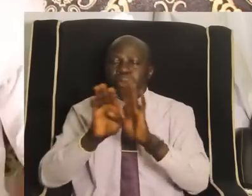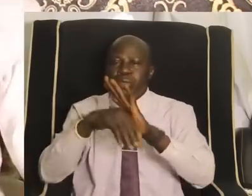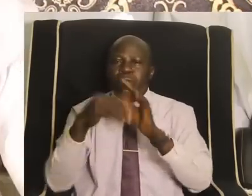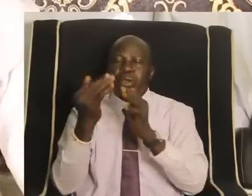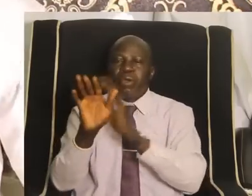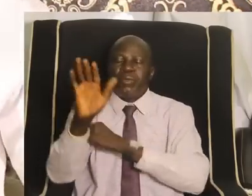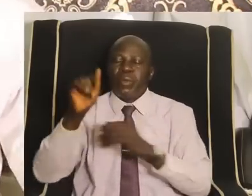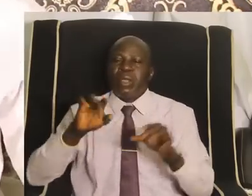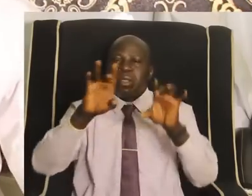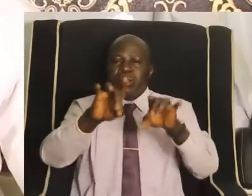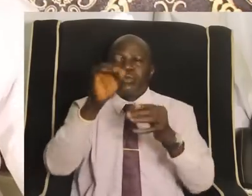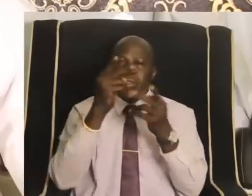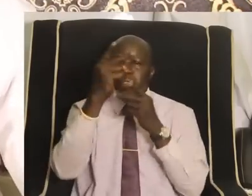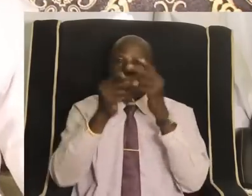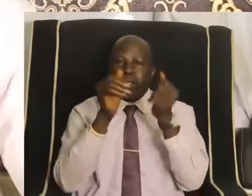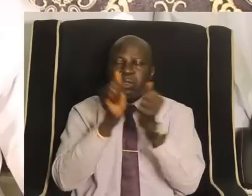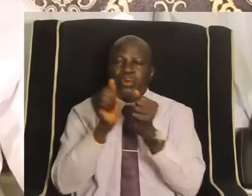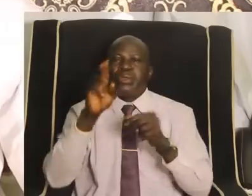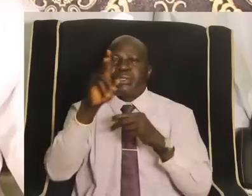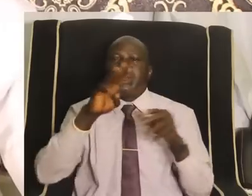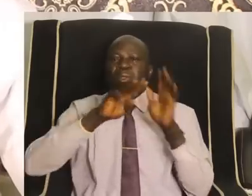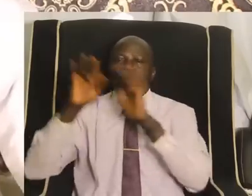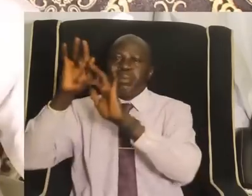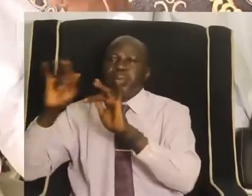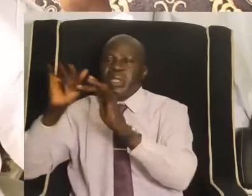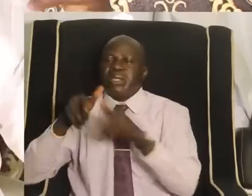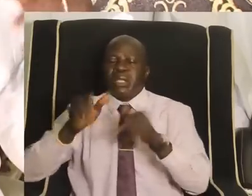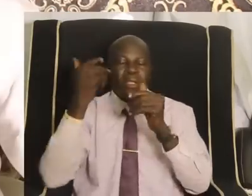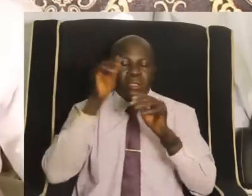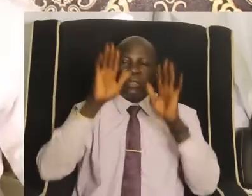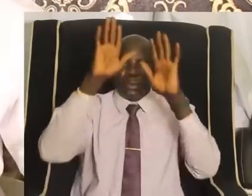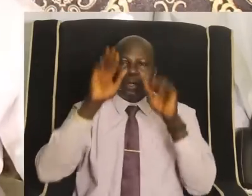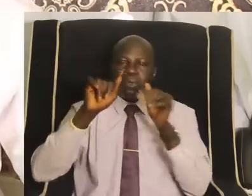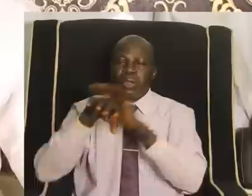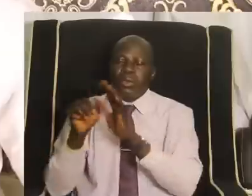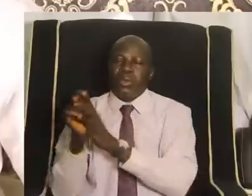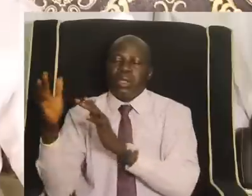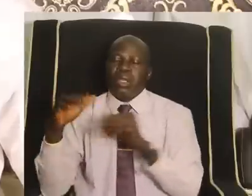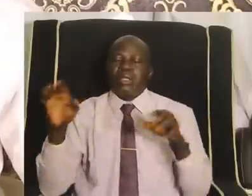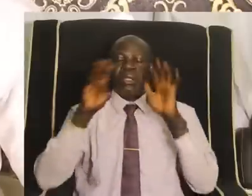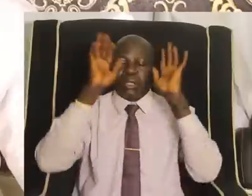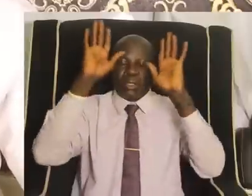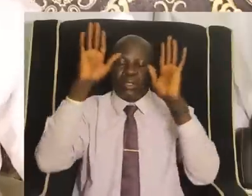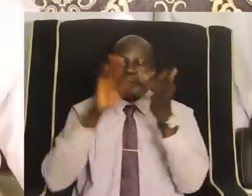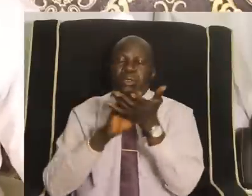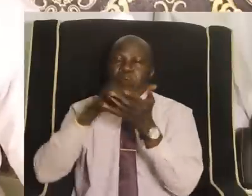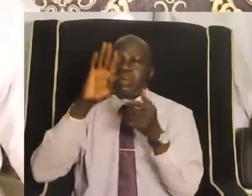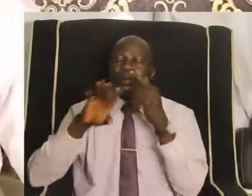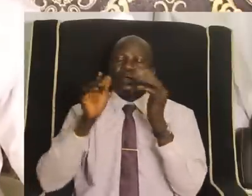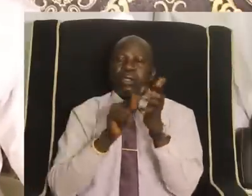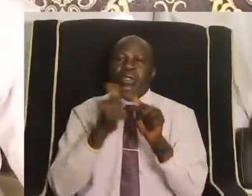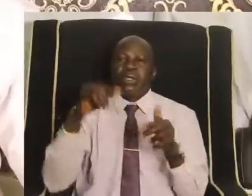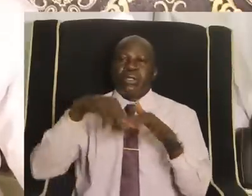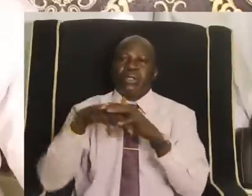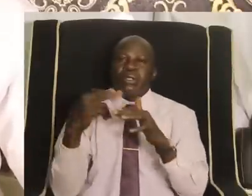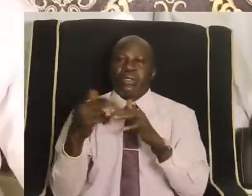mercy. Listen there with mercy. Yeah, no way, yeah, no. Let them see miraculous. How about God? Who exalts you, Lord? Glory be to your great yes.